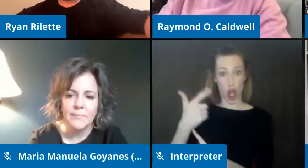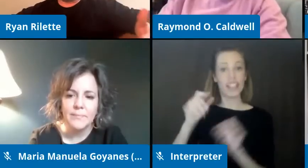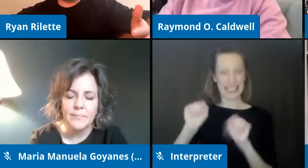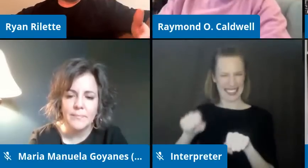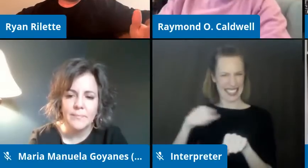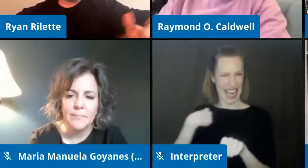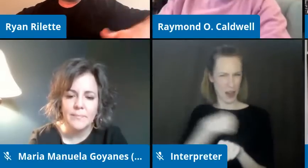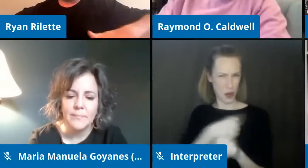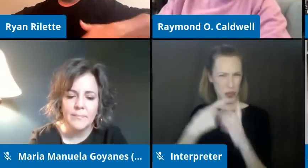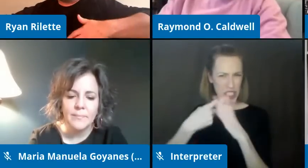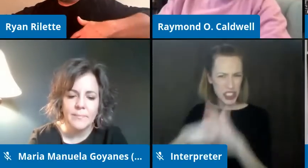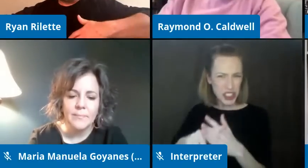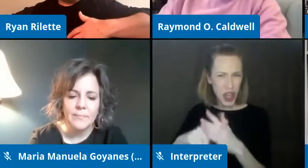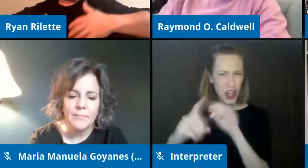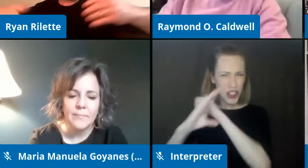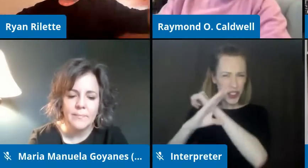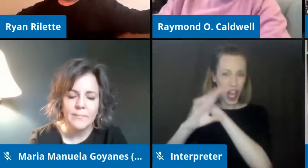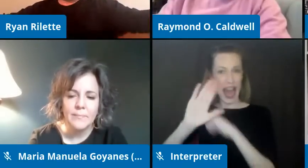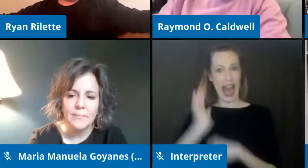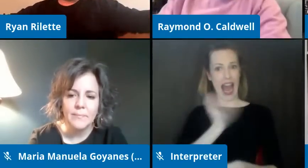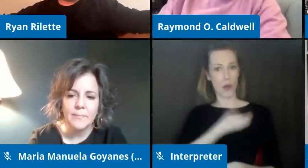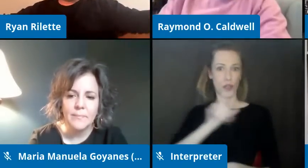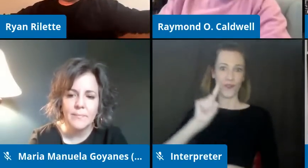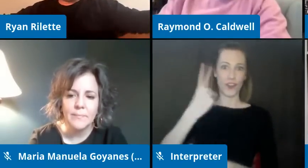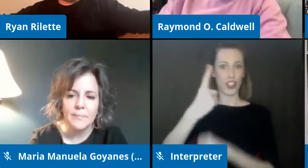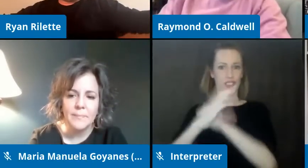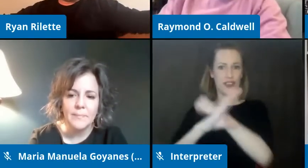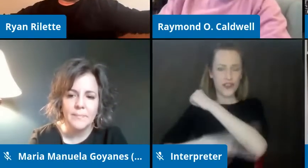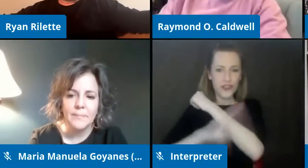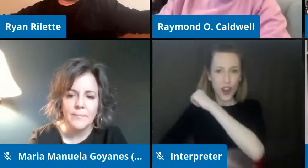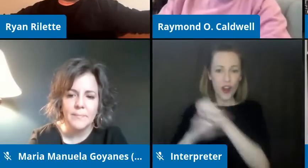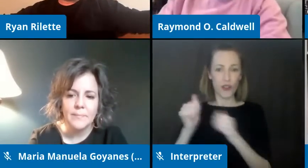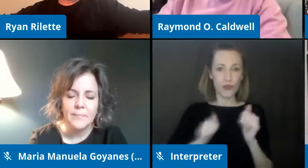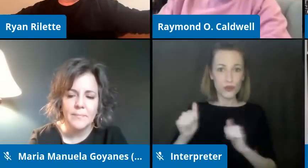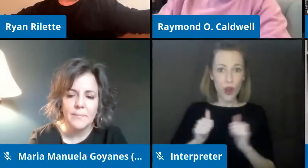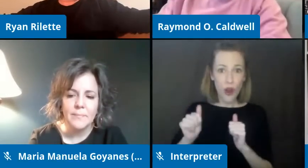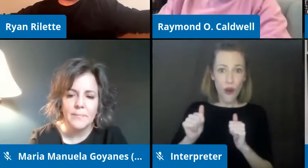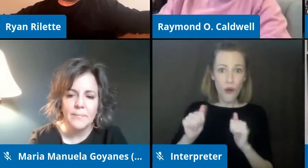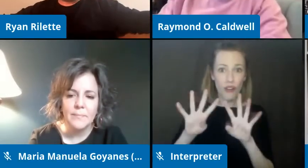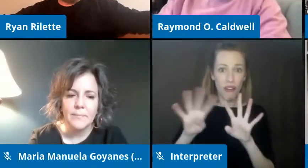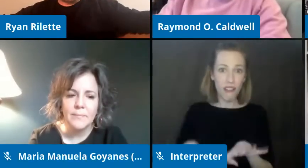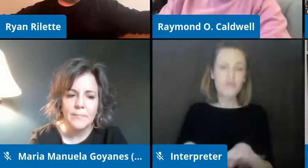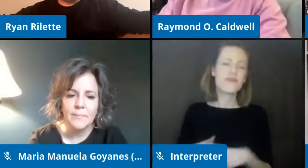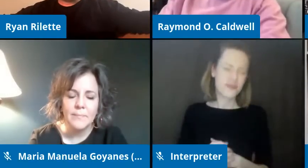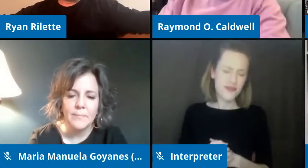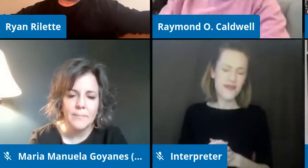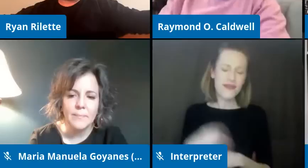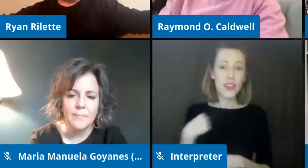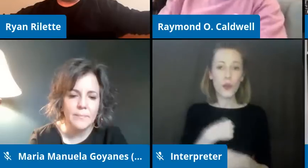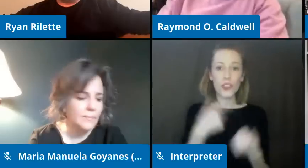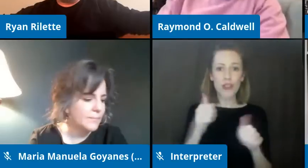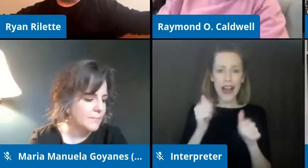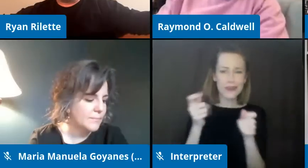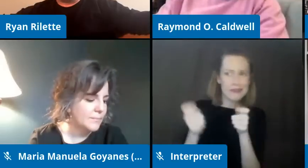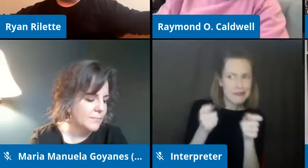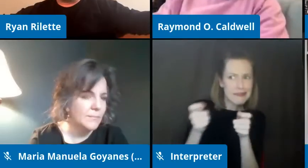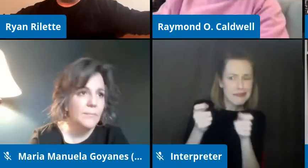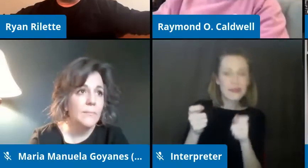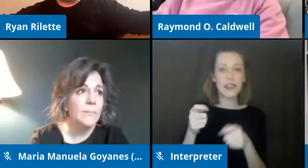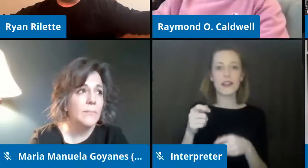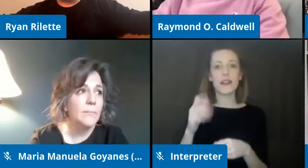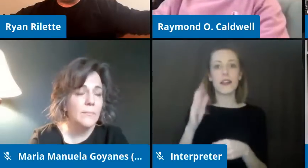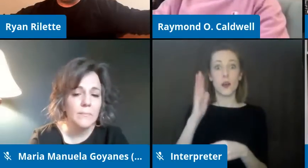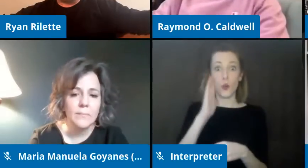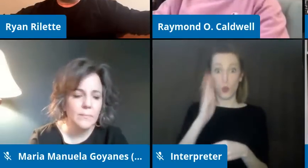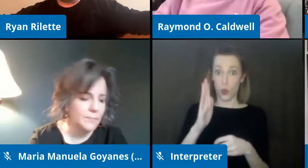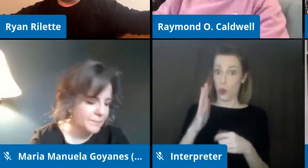we're all trying to grapple with is not just when are social gatherings going to be allowed over a certain size that makes it realistic